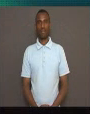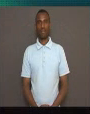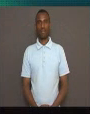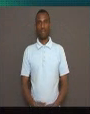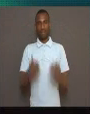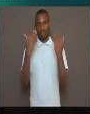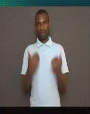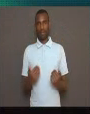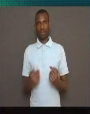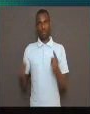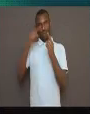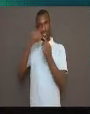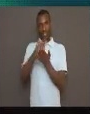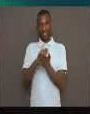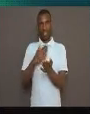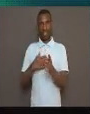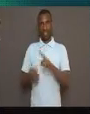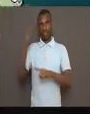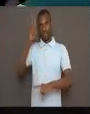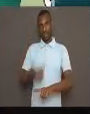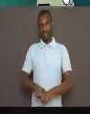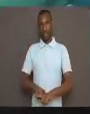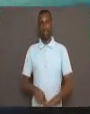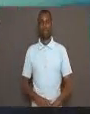Let's get back to our lesson.